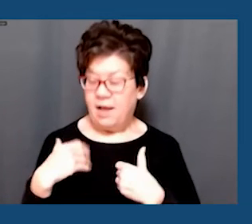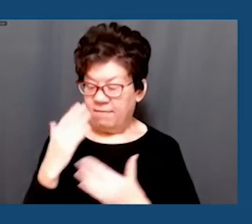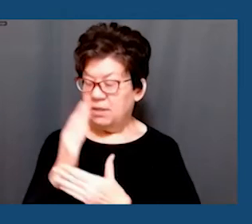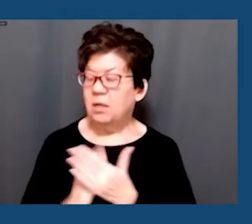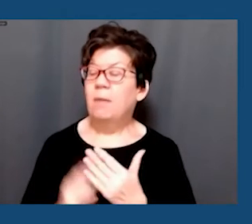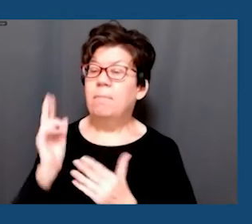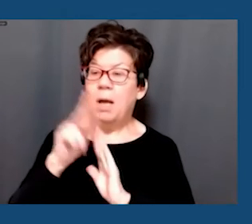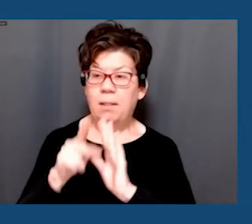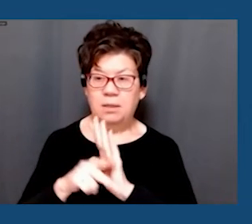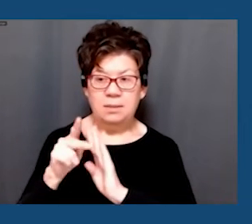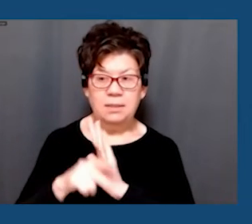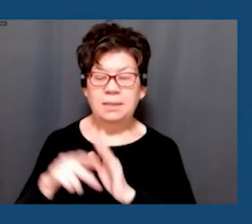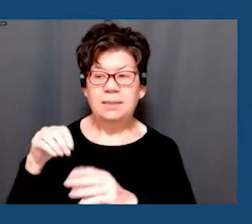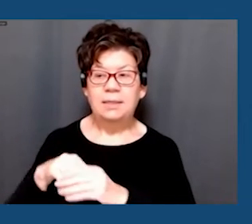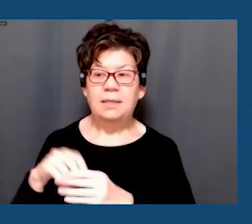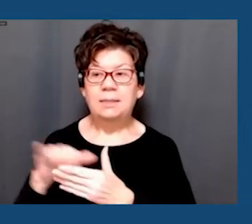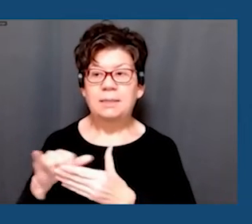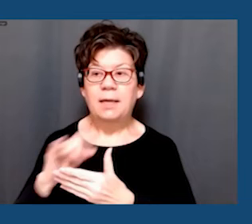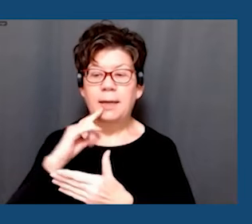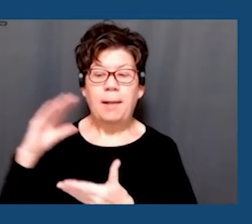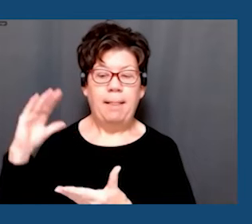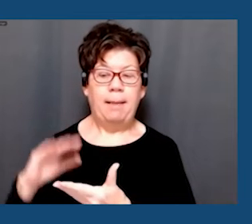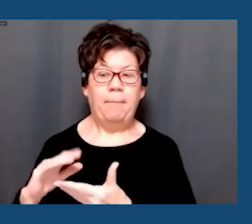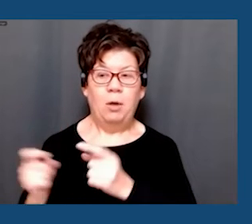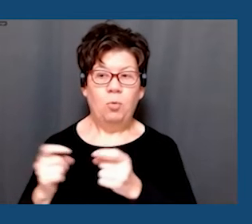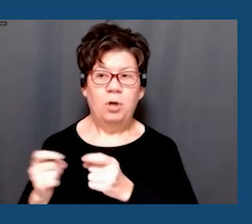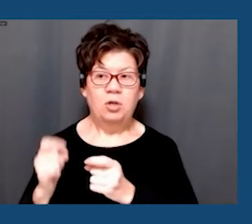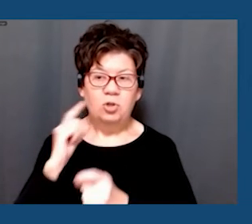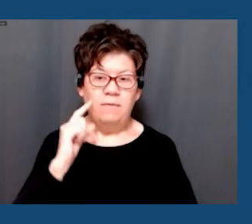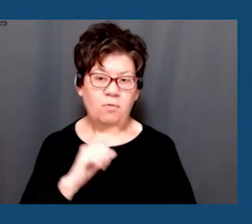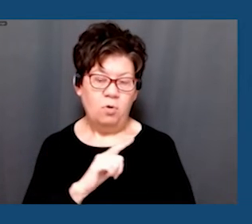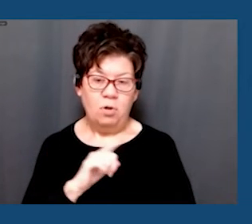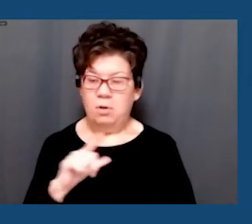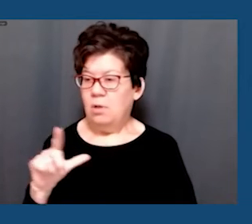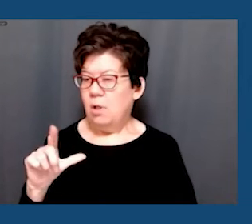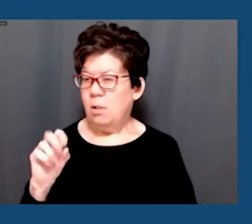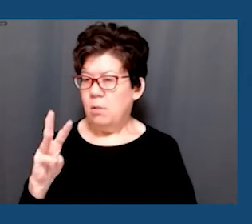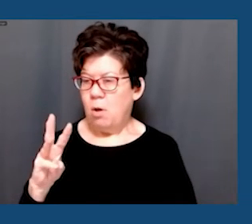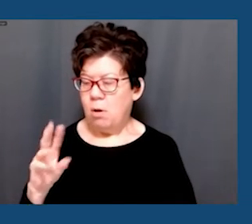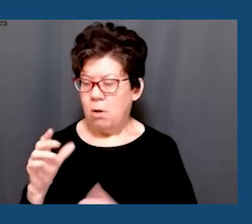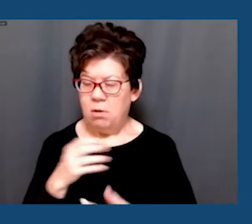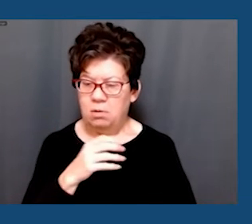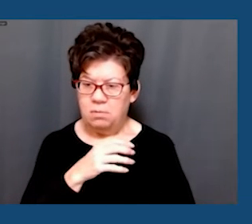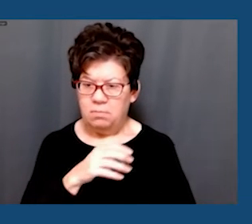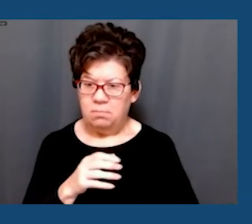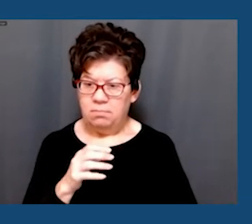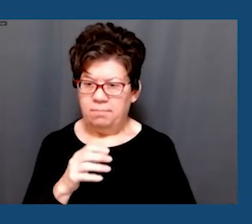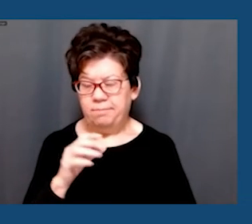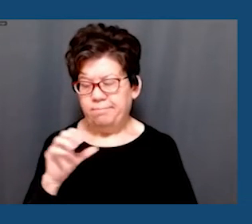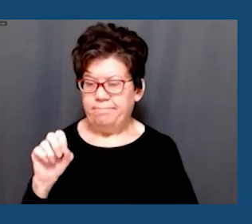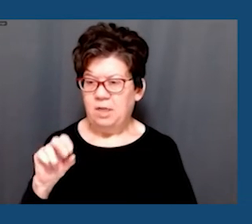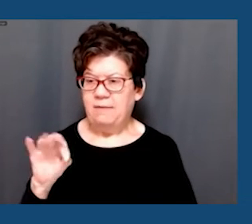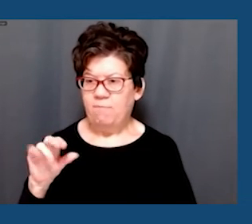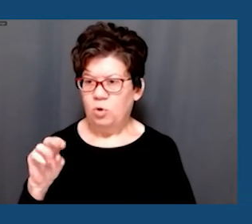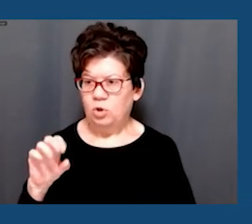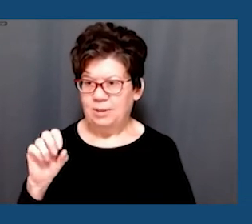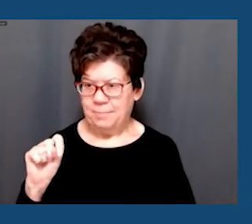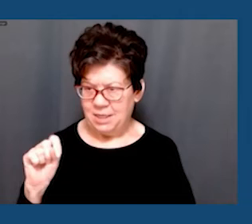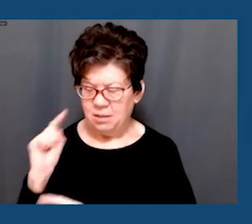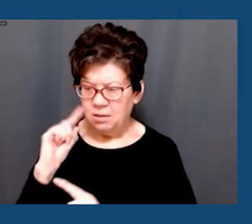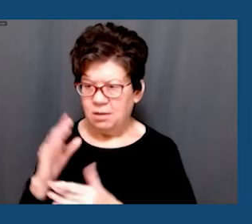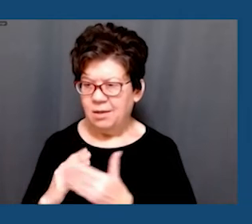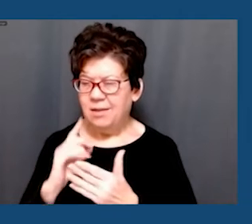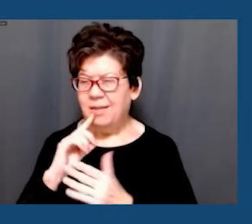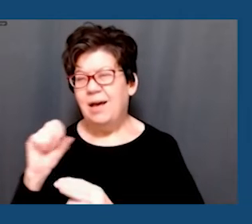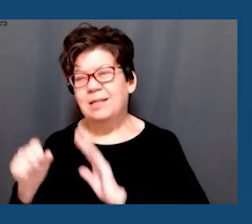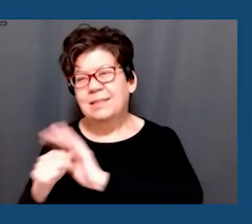that limit the coordination that local law enforcement can have with federal immigration authorities. These are the so-called sanctuary